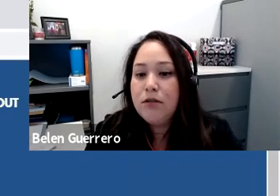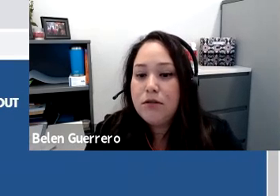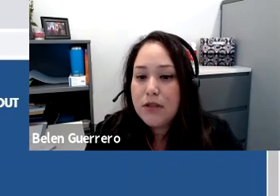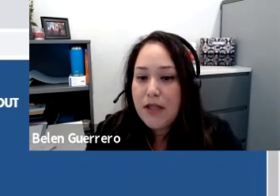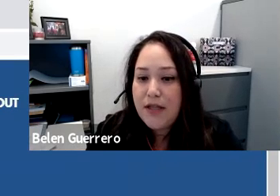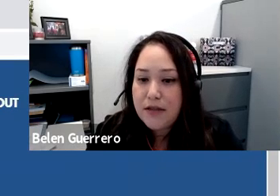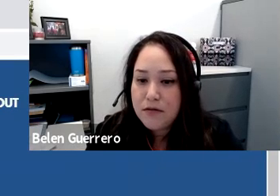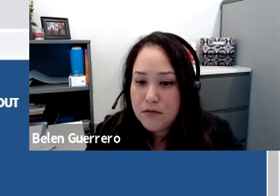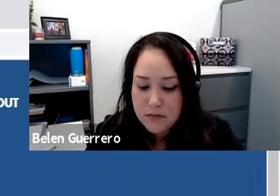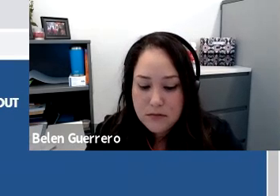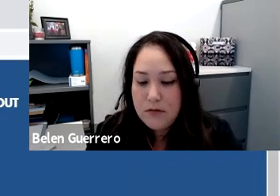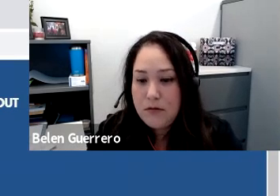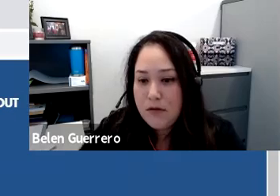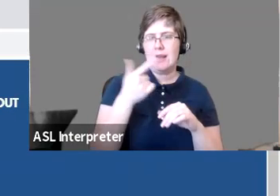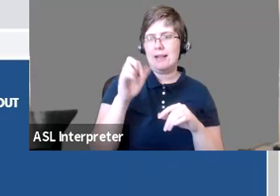on Glendale.